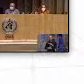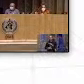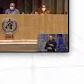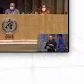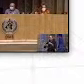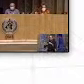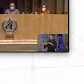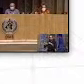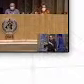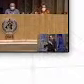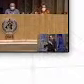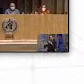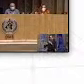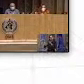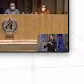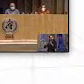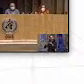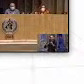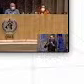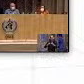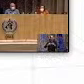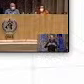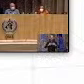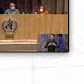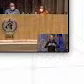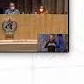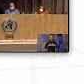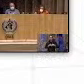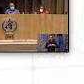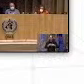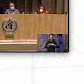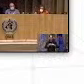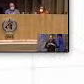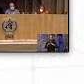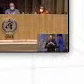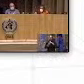medical area, we have 14 specialties: cardiology,